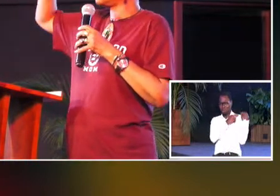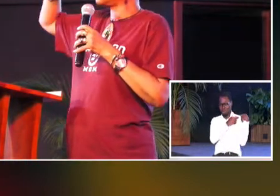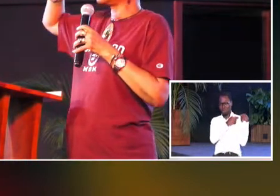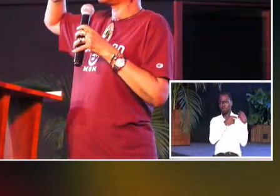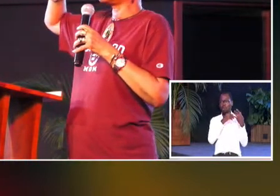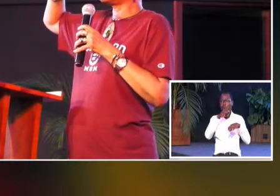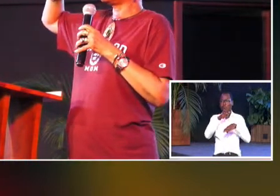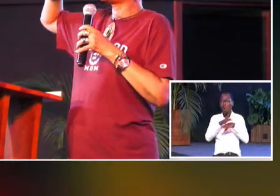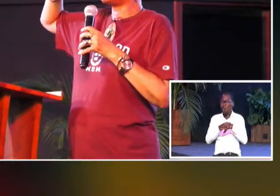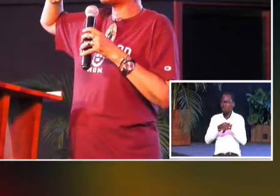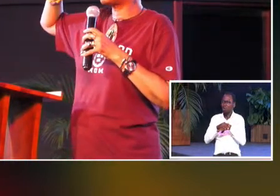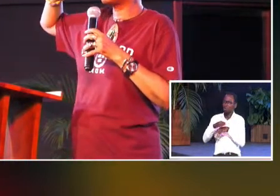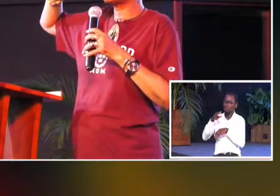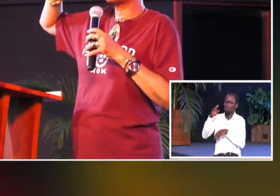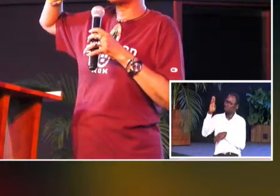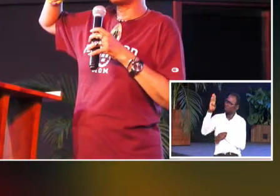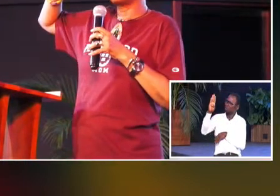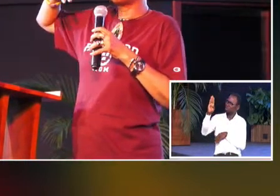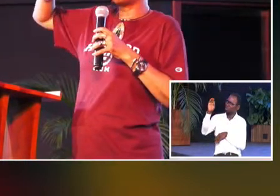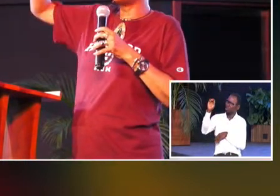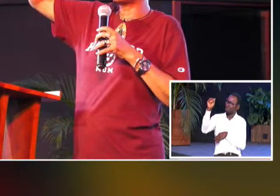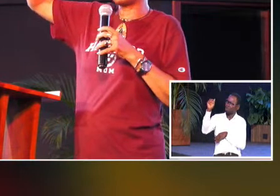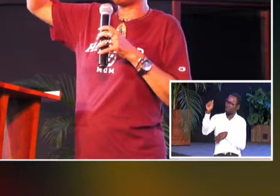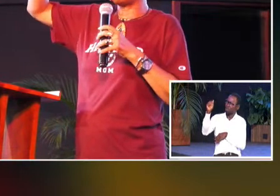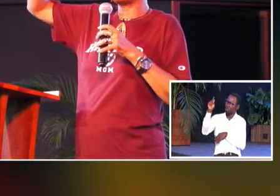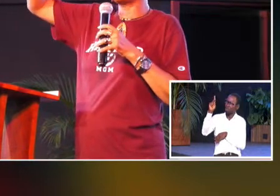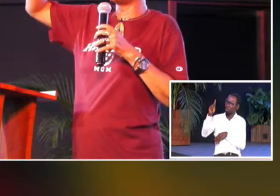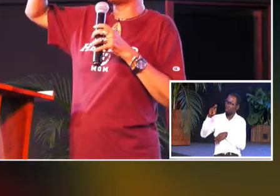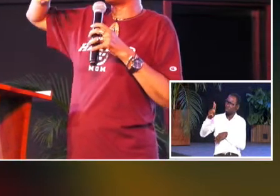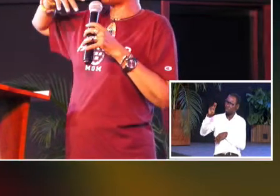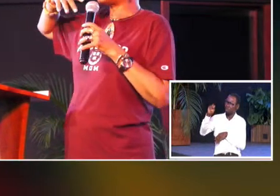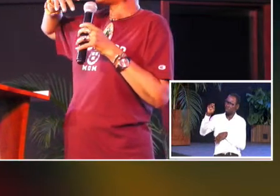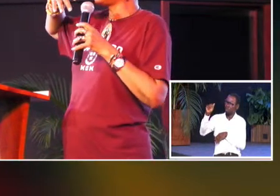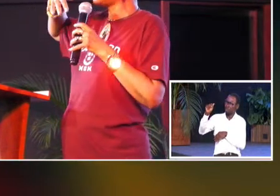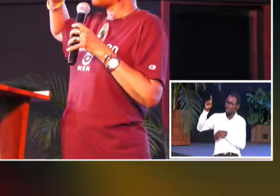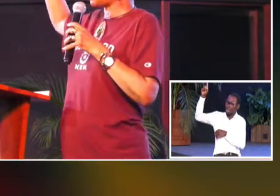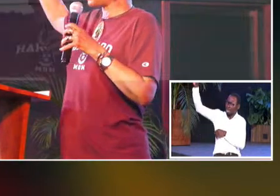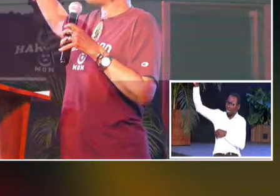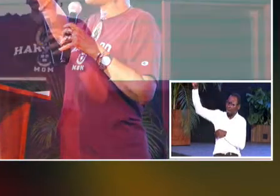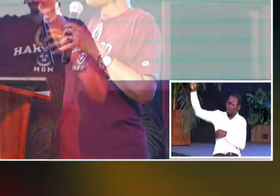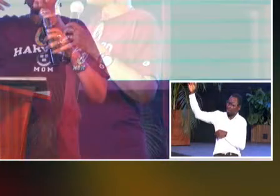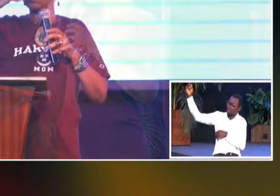importing tomatoes from Burkina Faso,